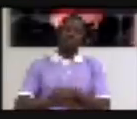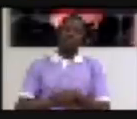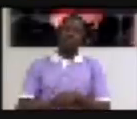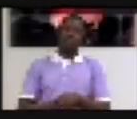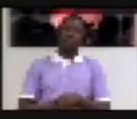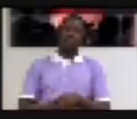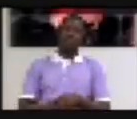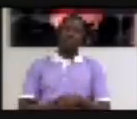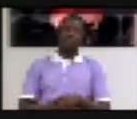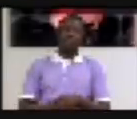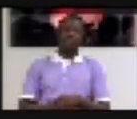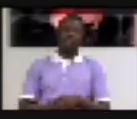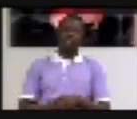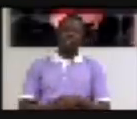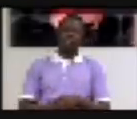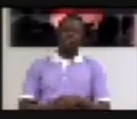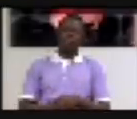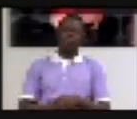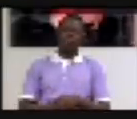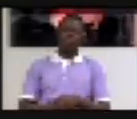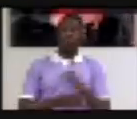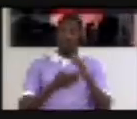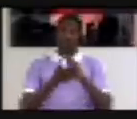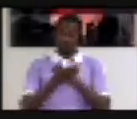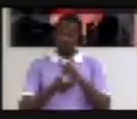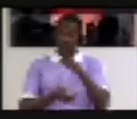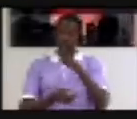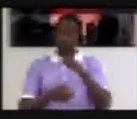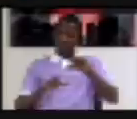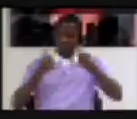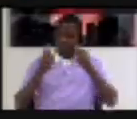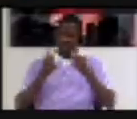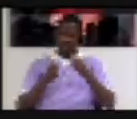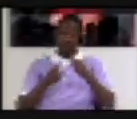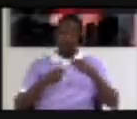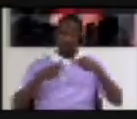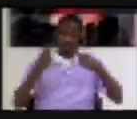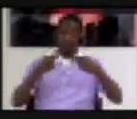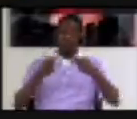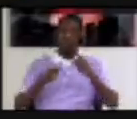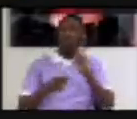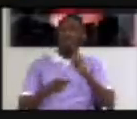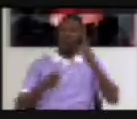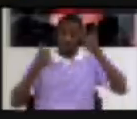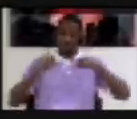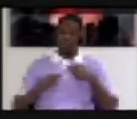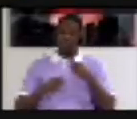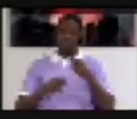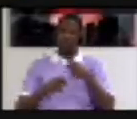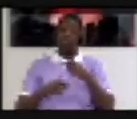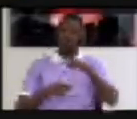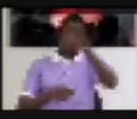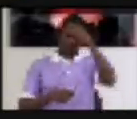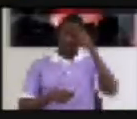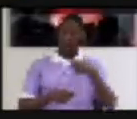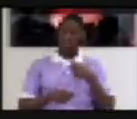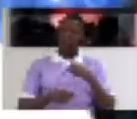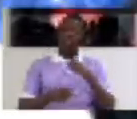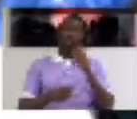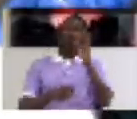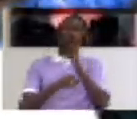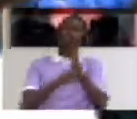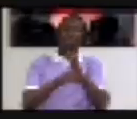Before you started that process, what happened to your position as a teacher? I have to take a leave of